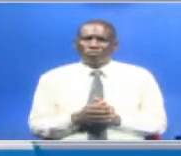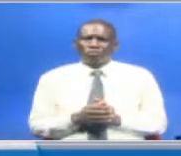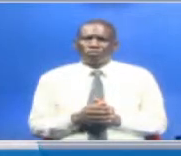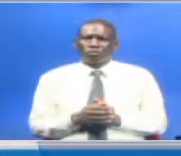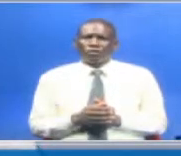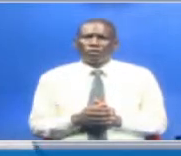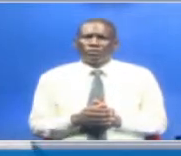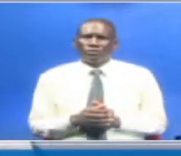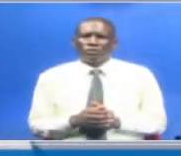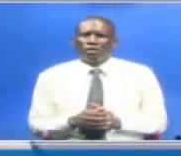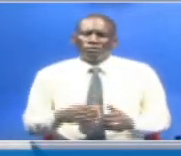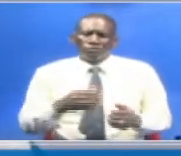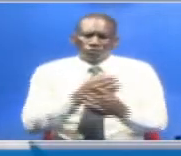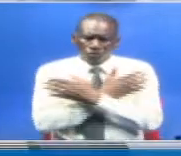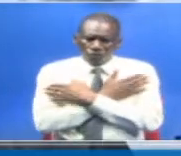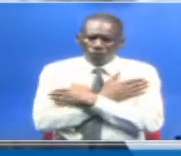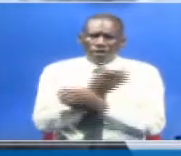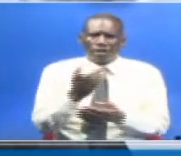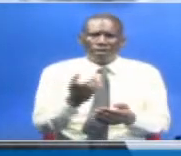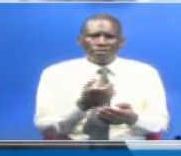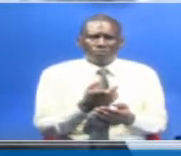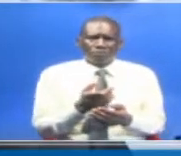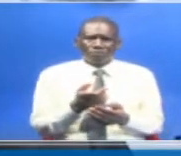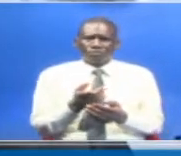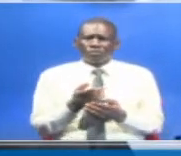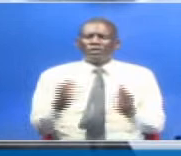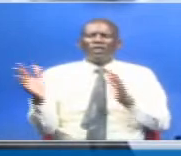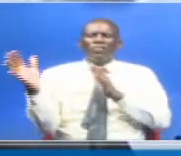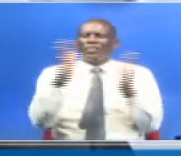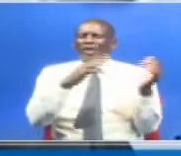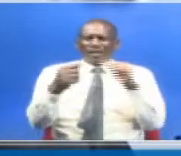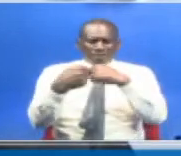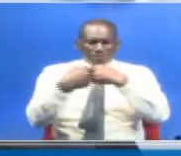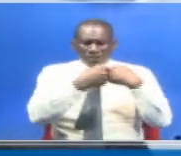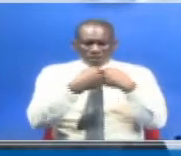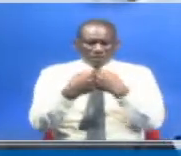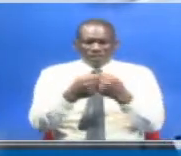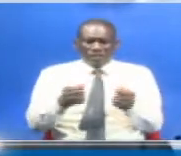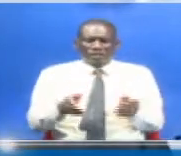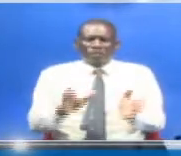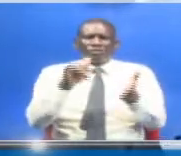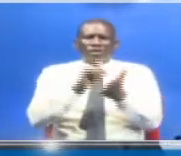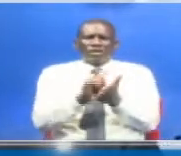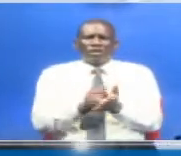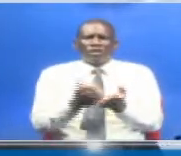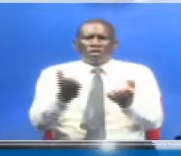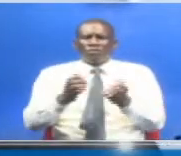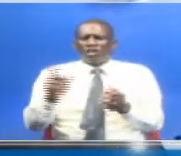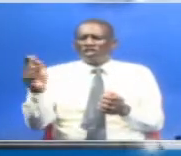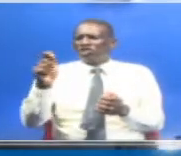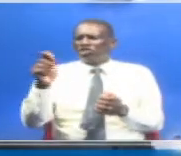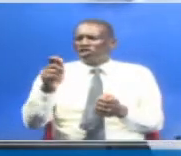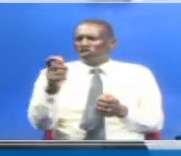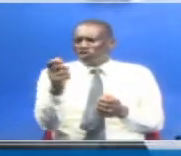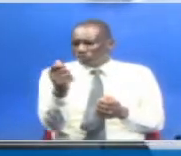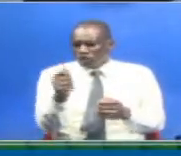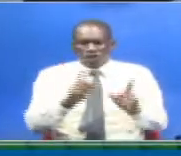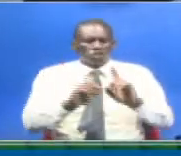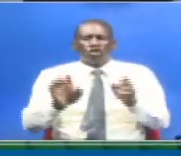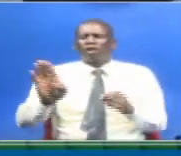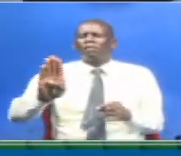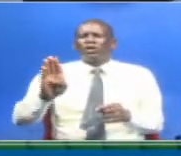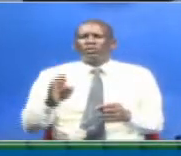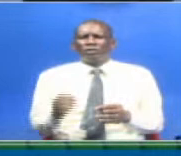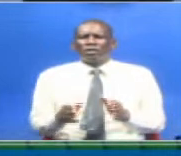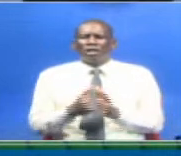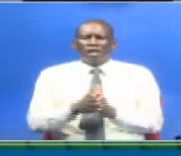Colleagues, the sheer scope and scale of the climate challenge is such that we need trillions, not billions. And the reality is